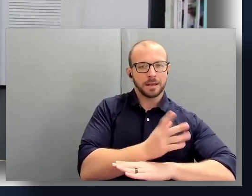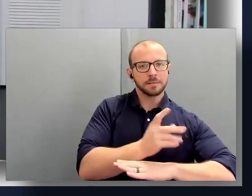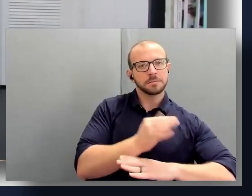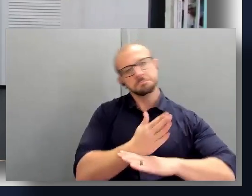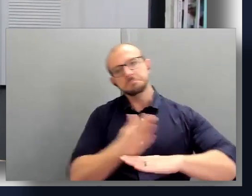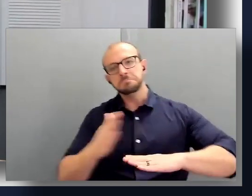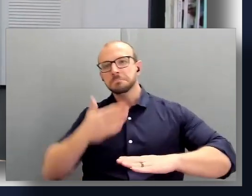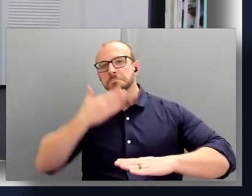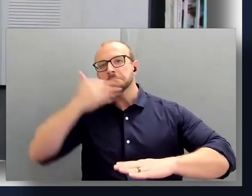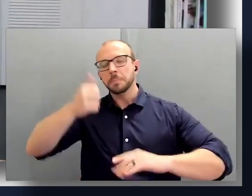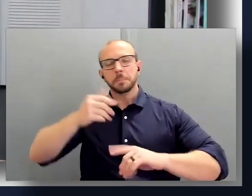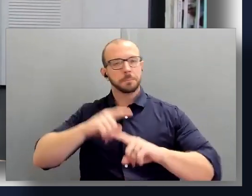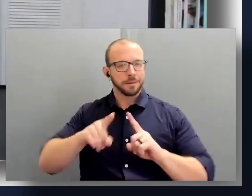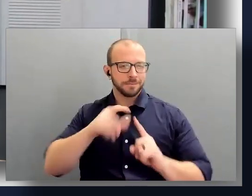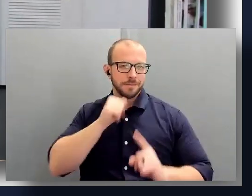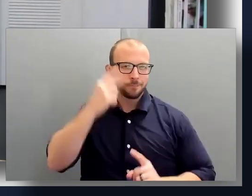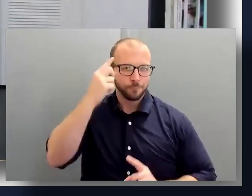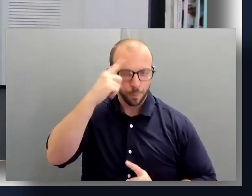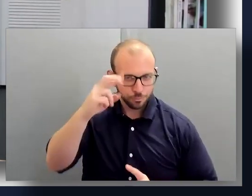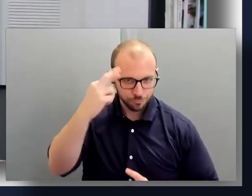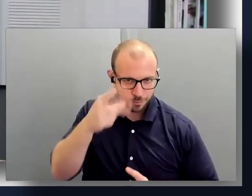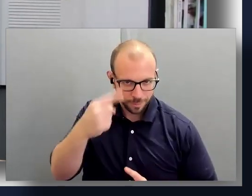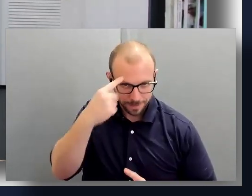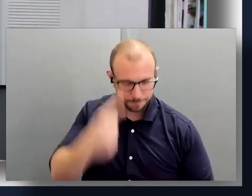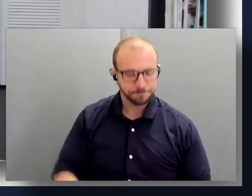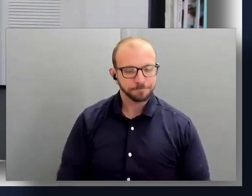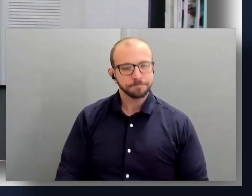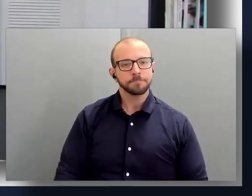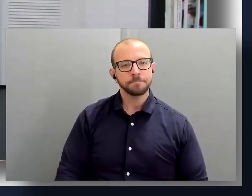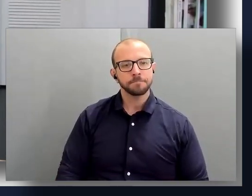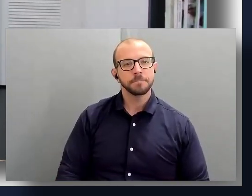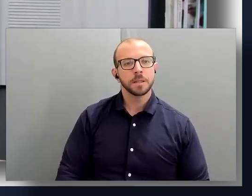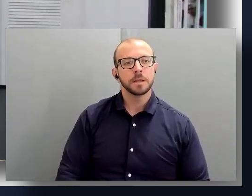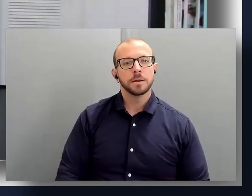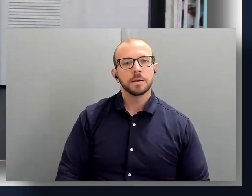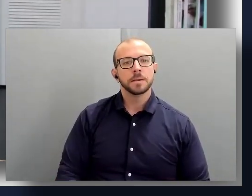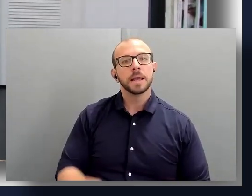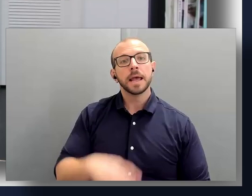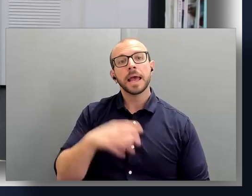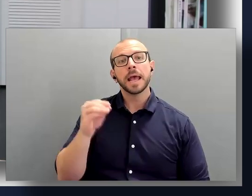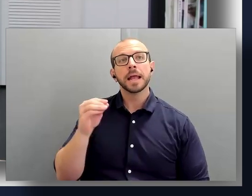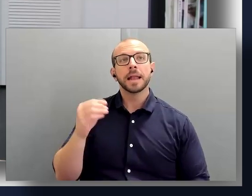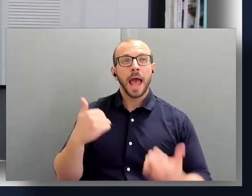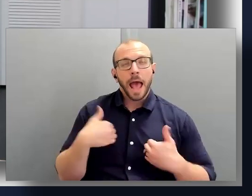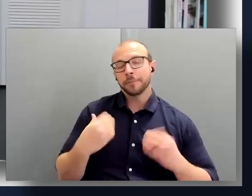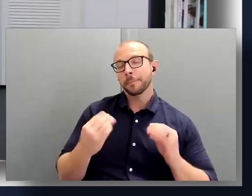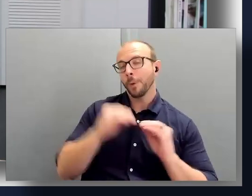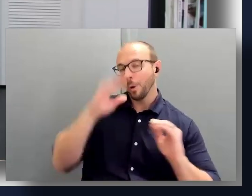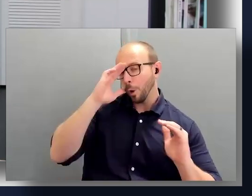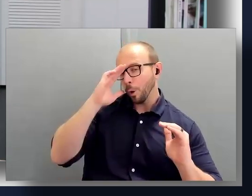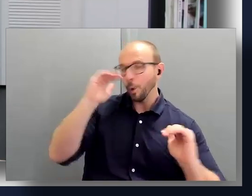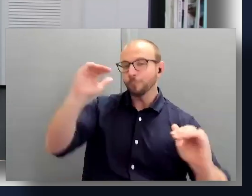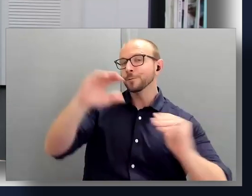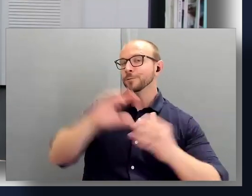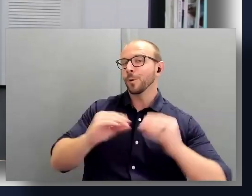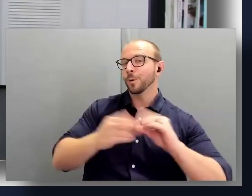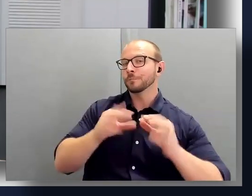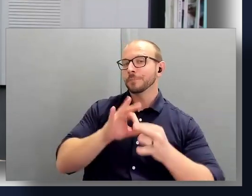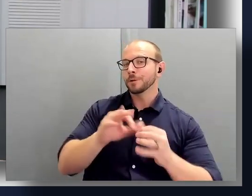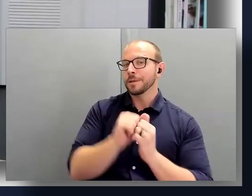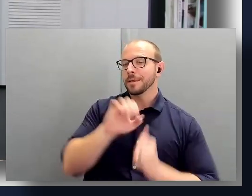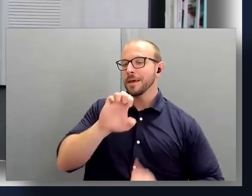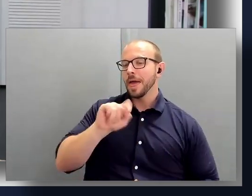anocracy side. There's a potentially more hopeful story to be told about